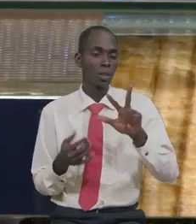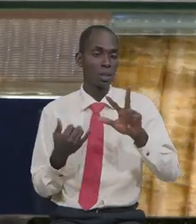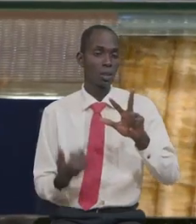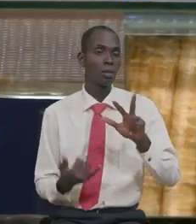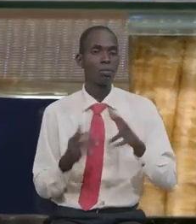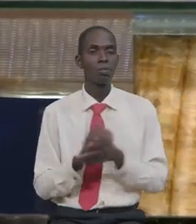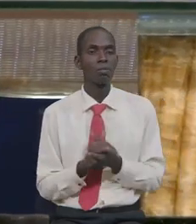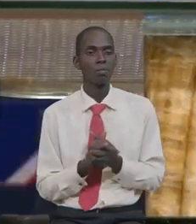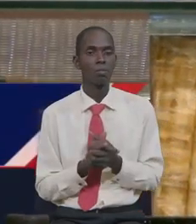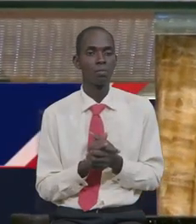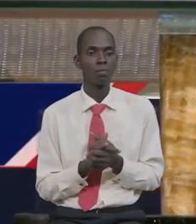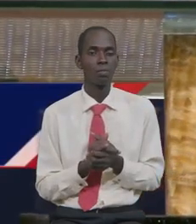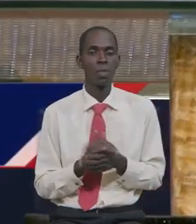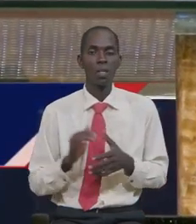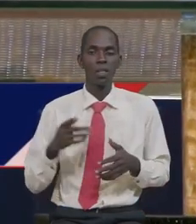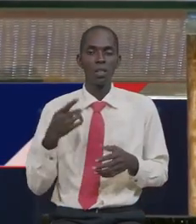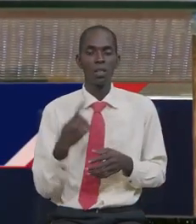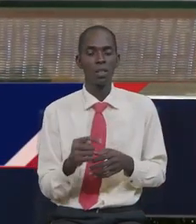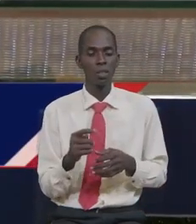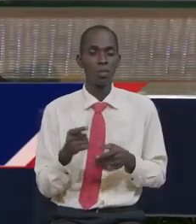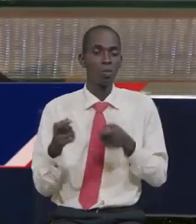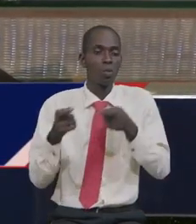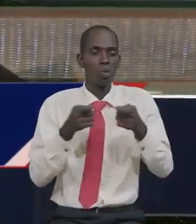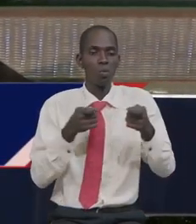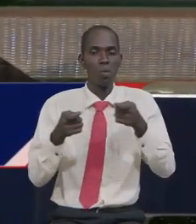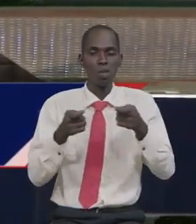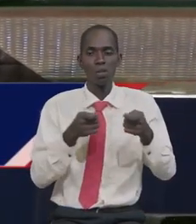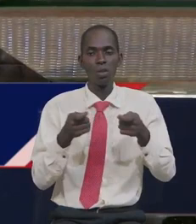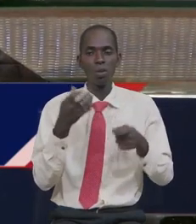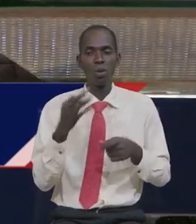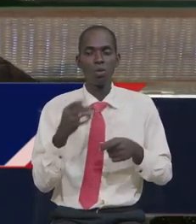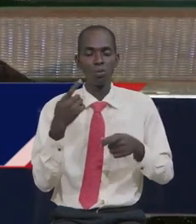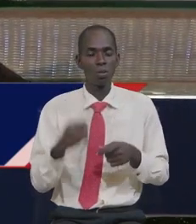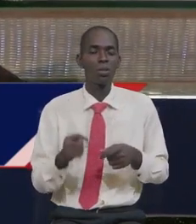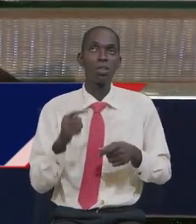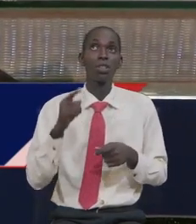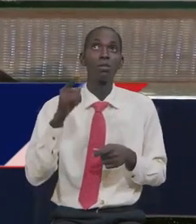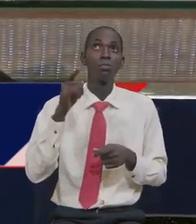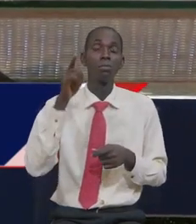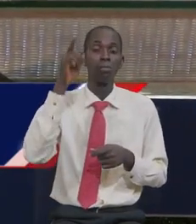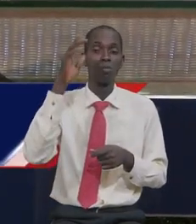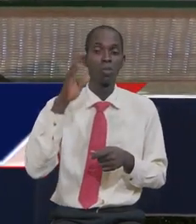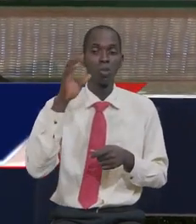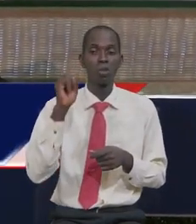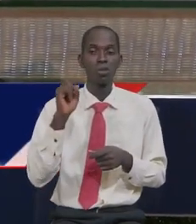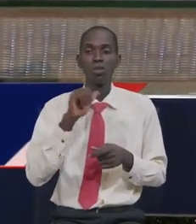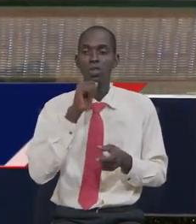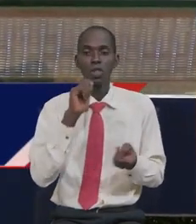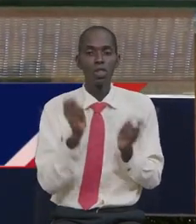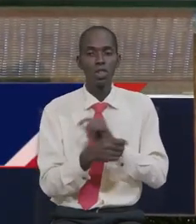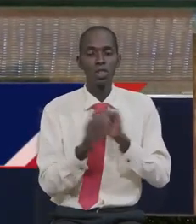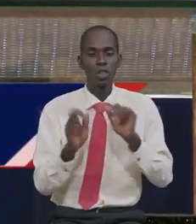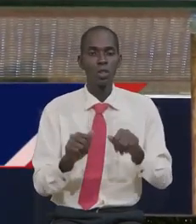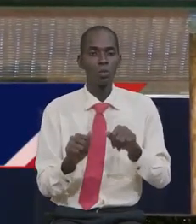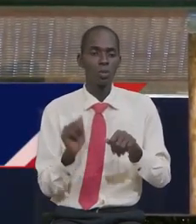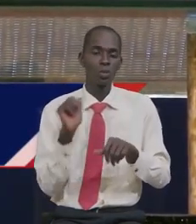at dominion, the dominion of God's unchangeable,